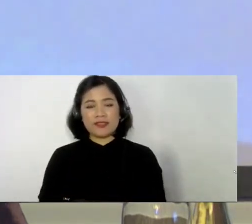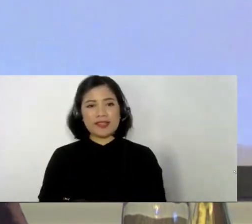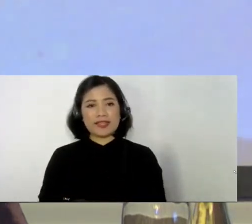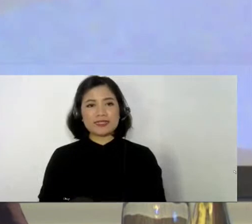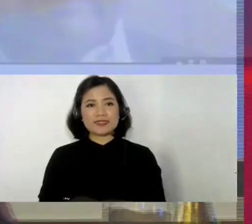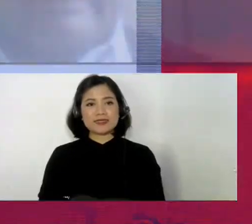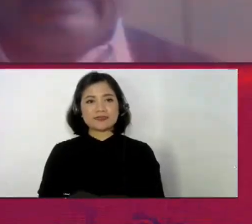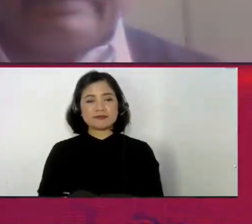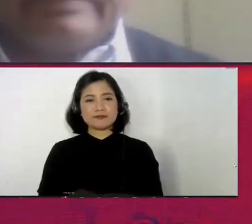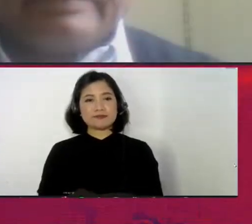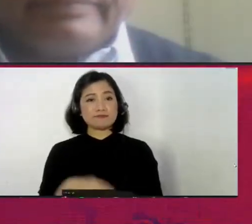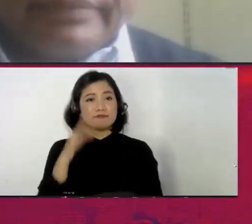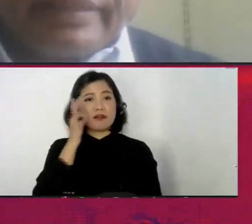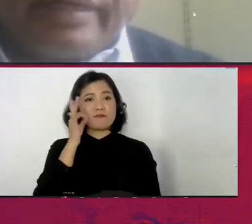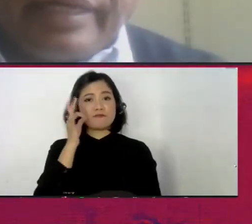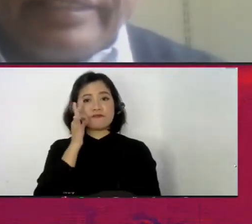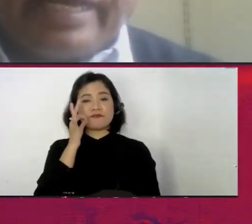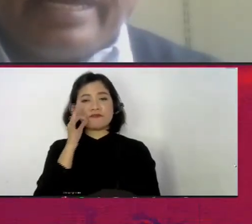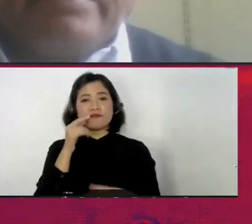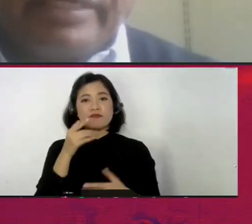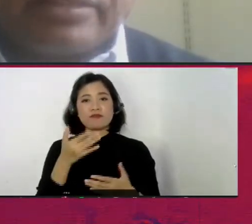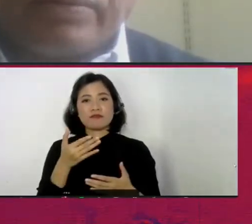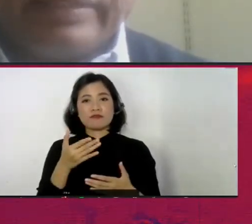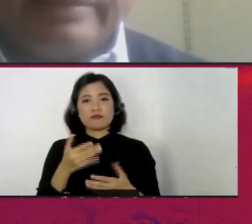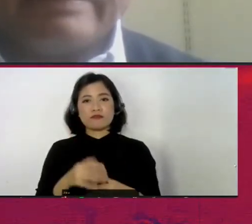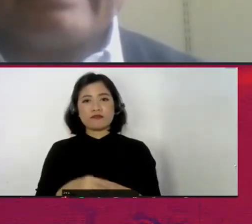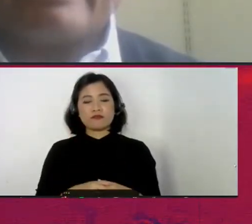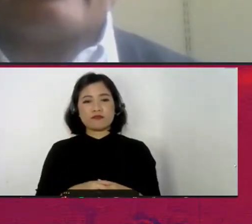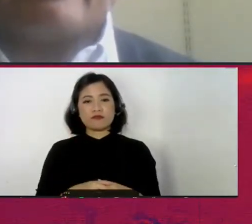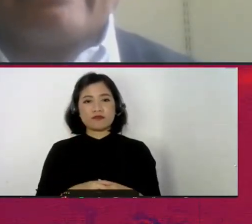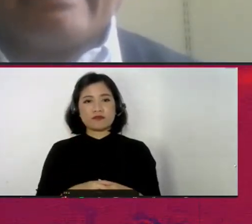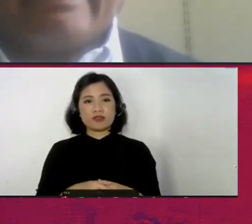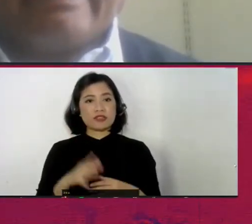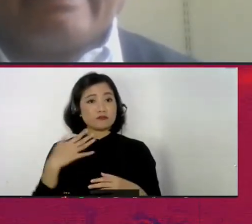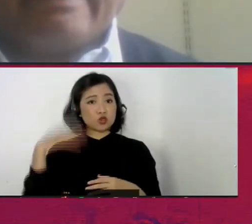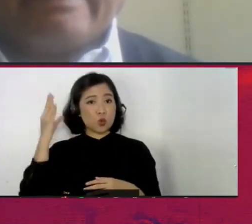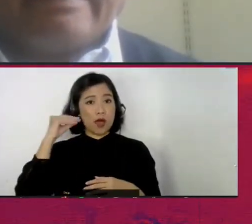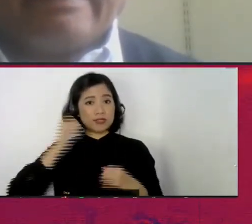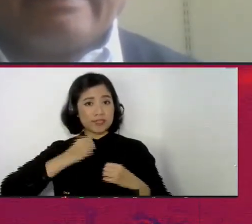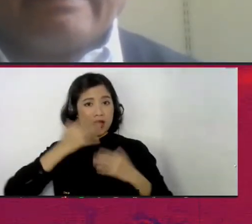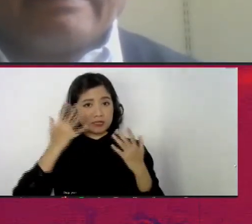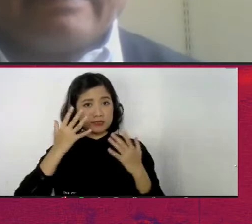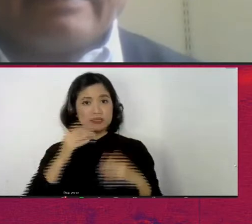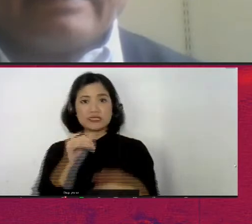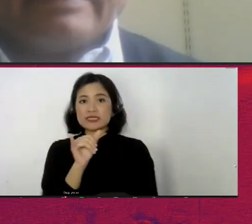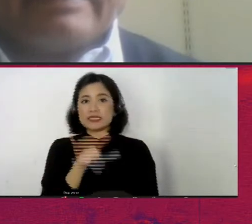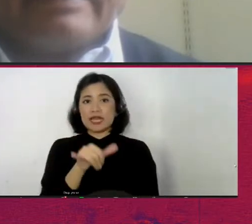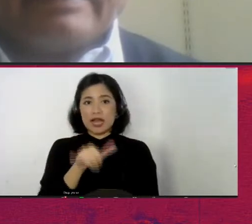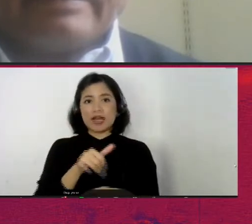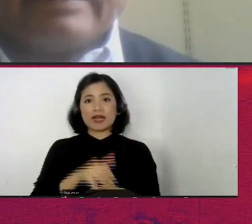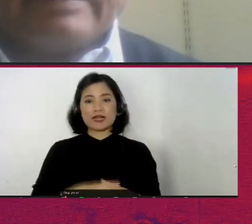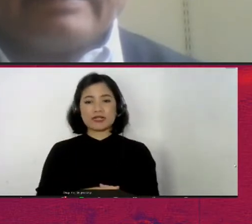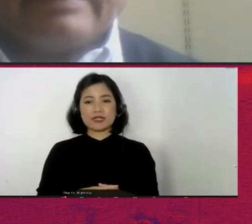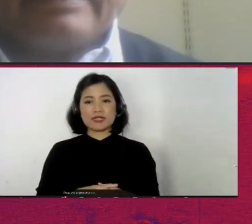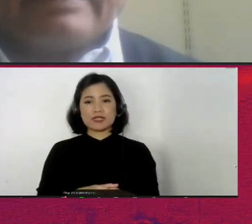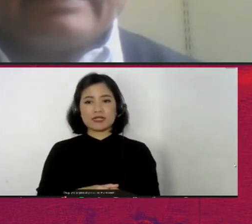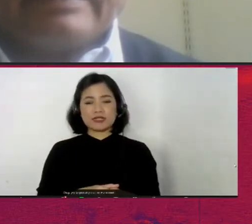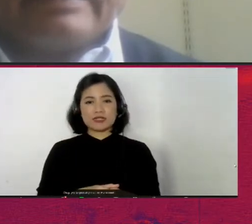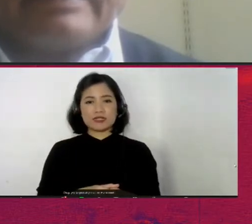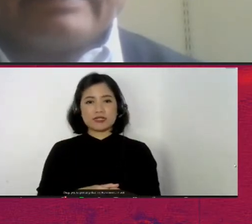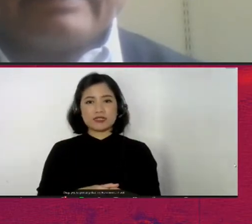I'm sorry? Okay. Can I share my screen? Okay, yes. So probably Dr. Herizo